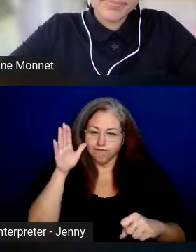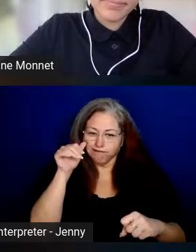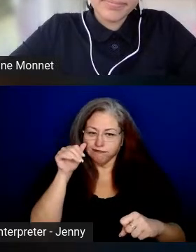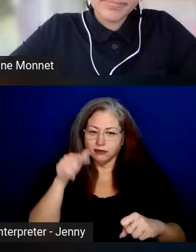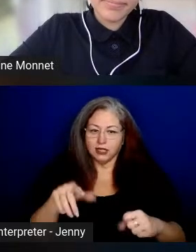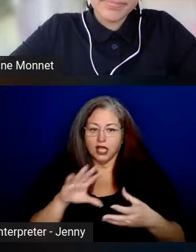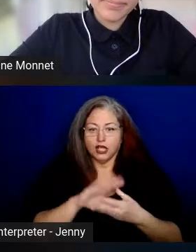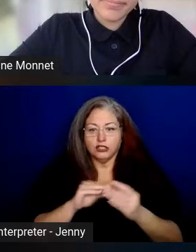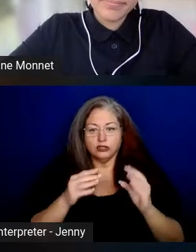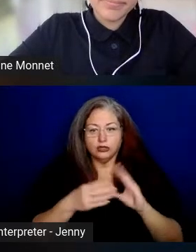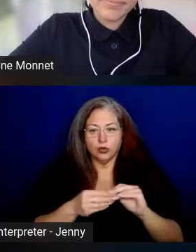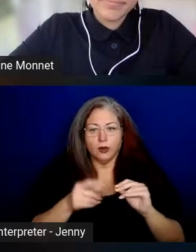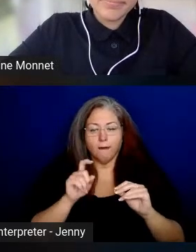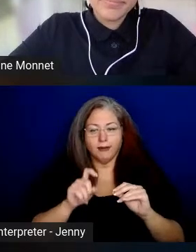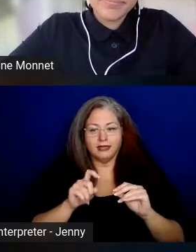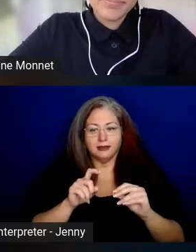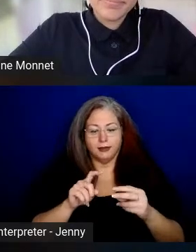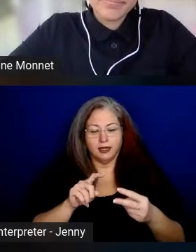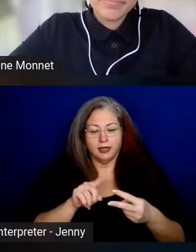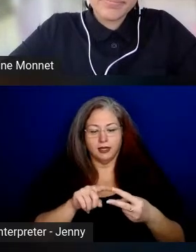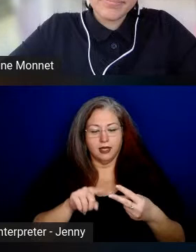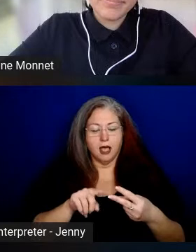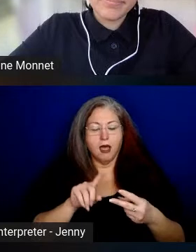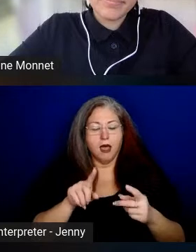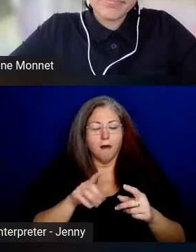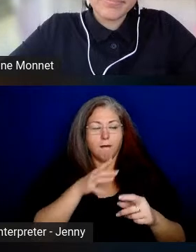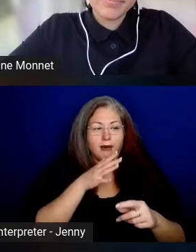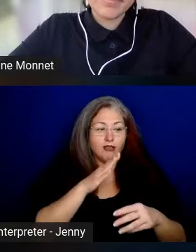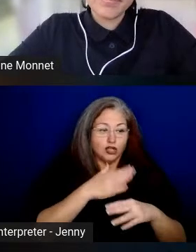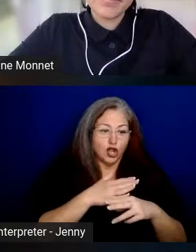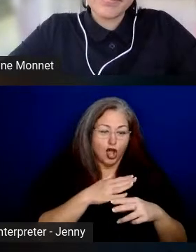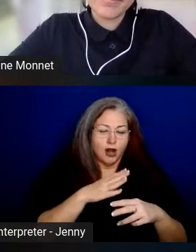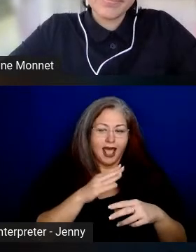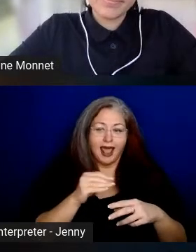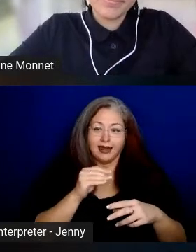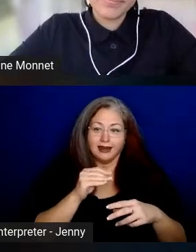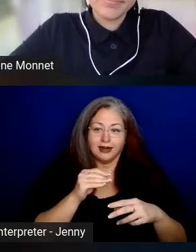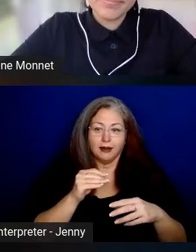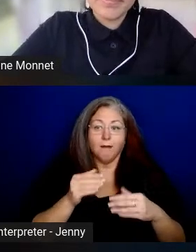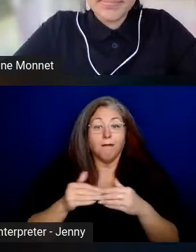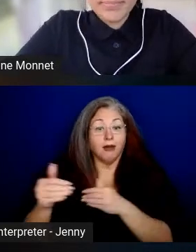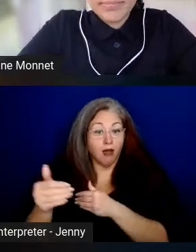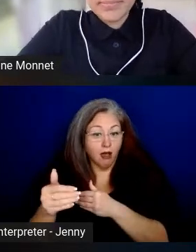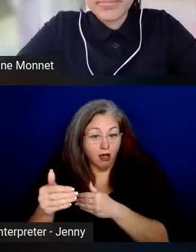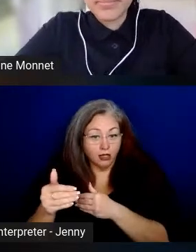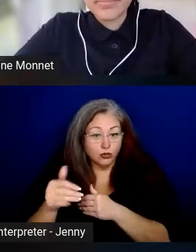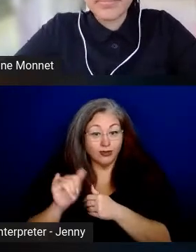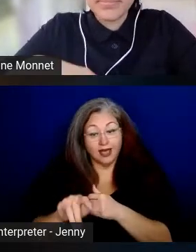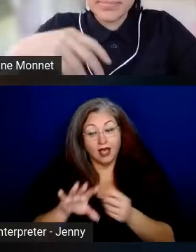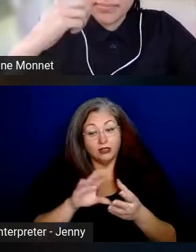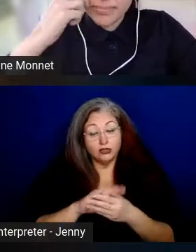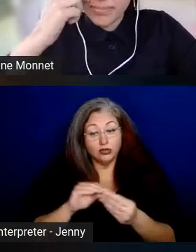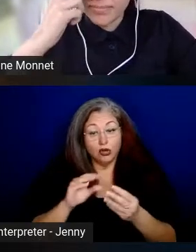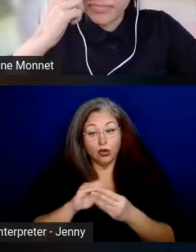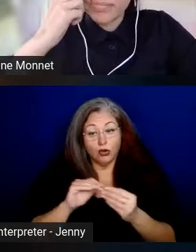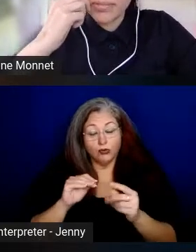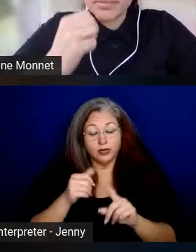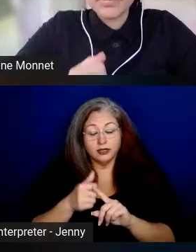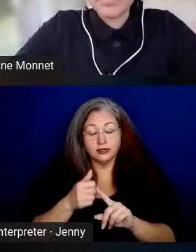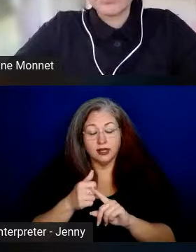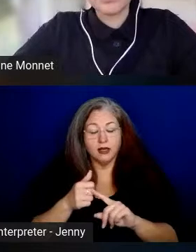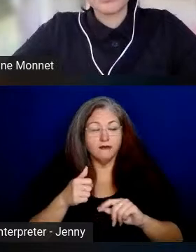being both a mother-daughter story, but also beyond. So in the story itself,